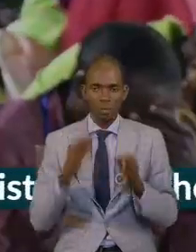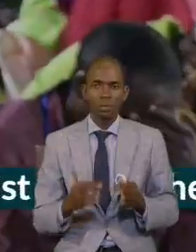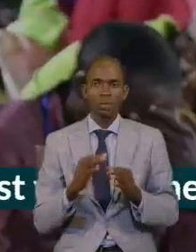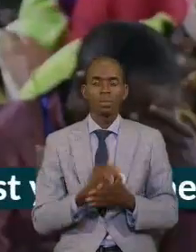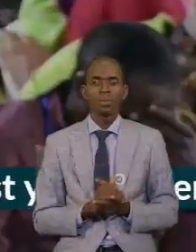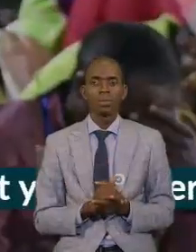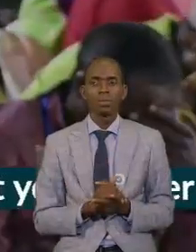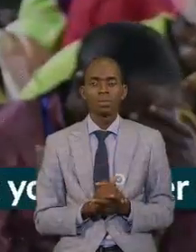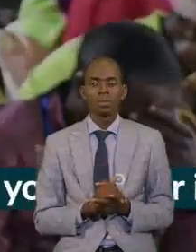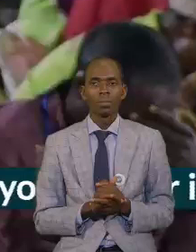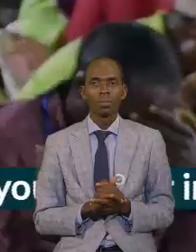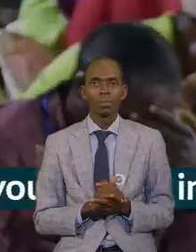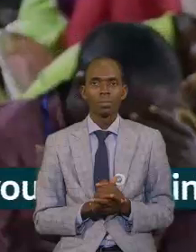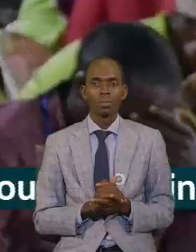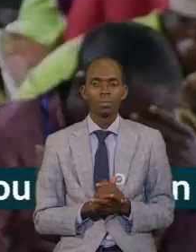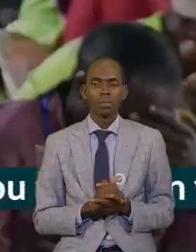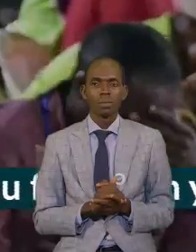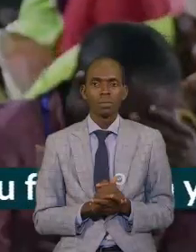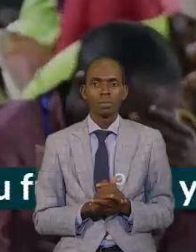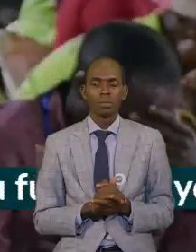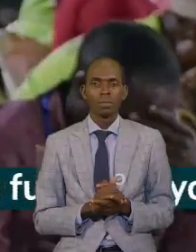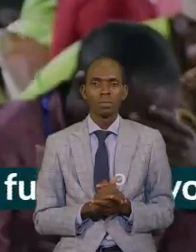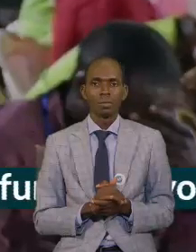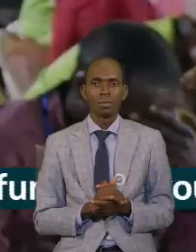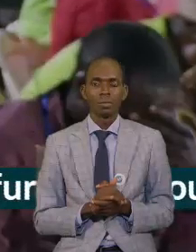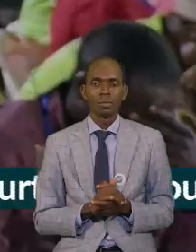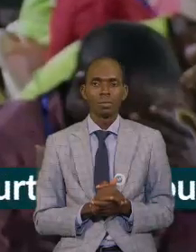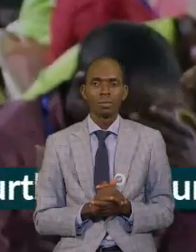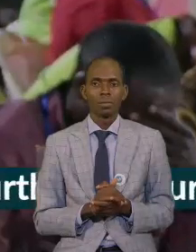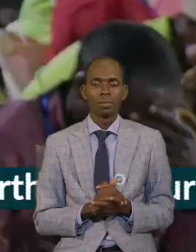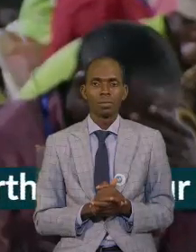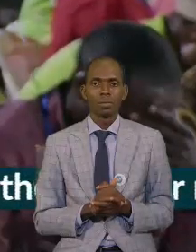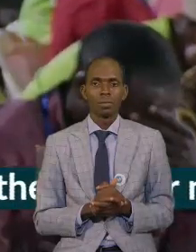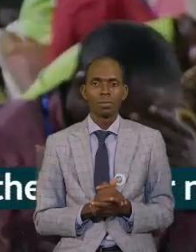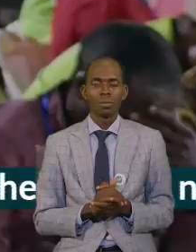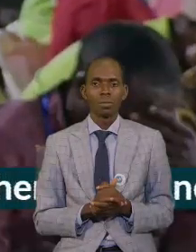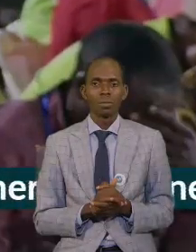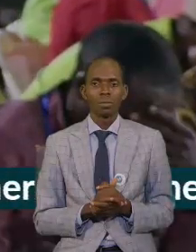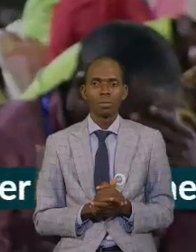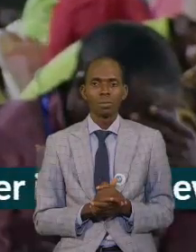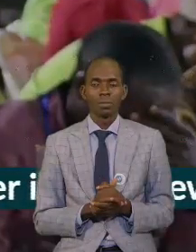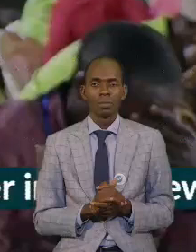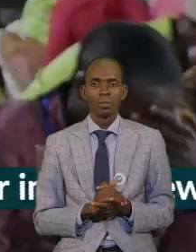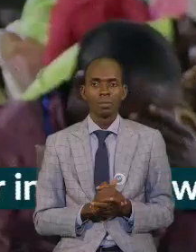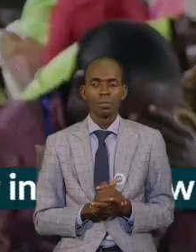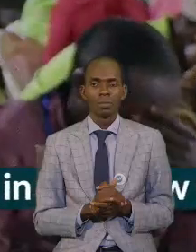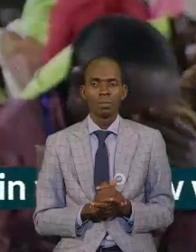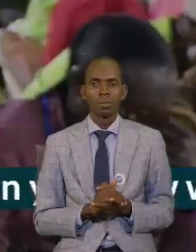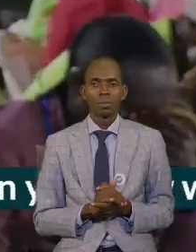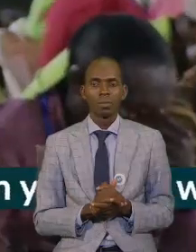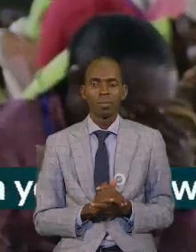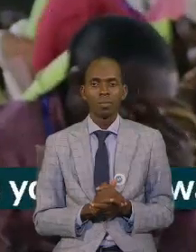Vous allez trouver nos conseillers qui sont auprès de vous. You find our counselors in your